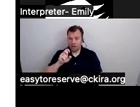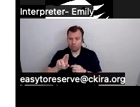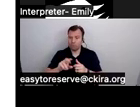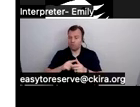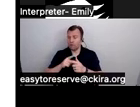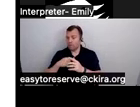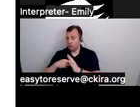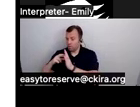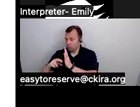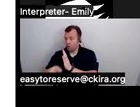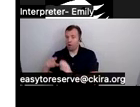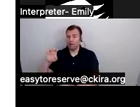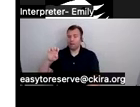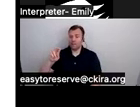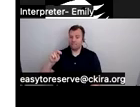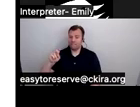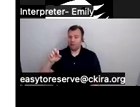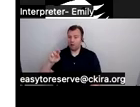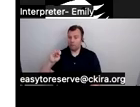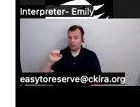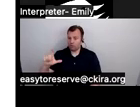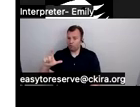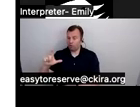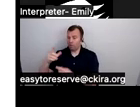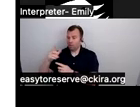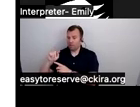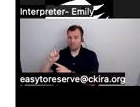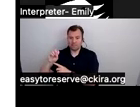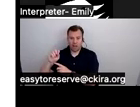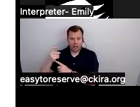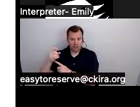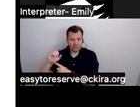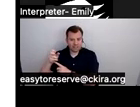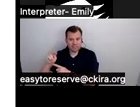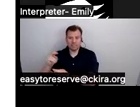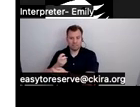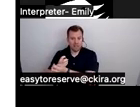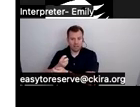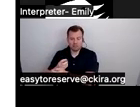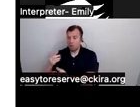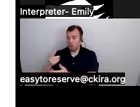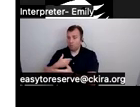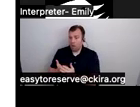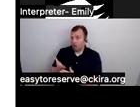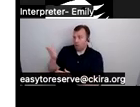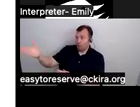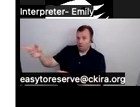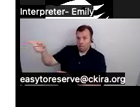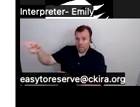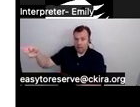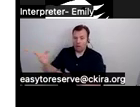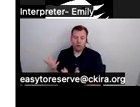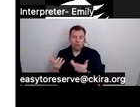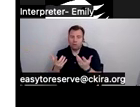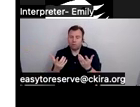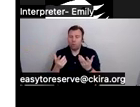looking at environmental toxins, the National Institutes of Environmental Health Sciences might be the most appropriate institute. So become